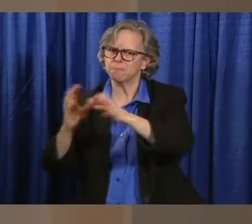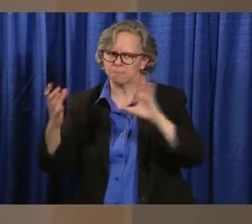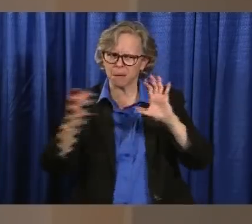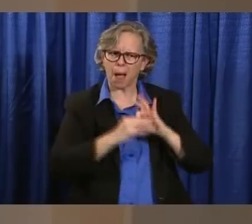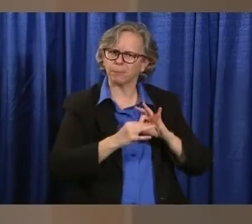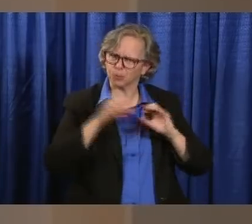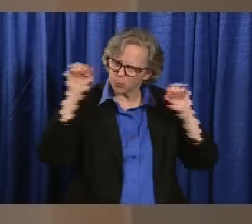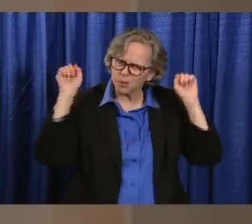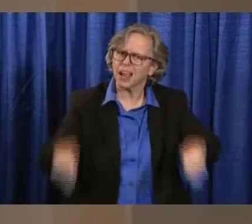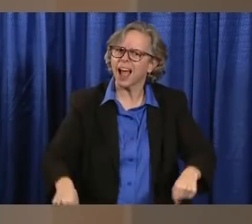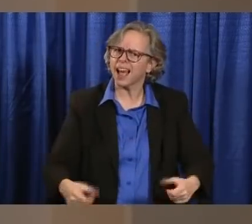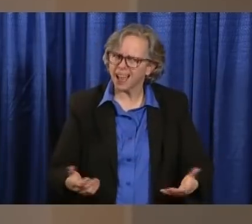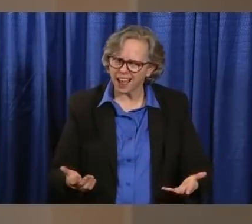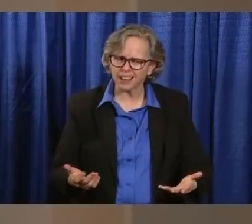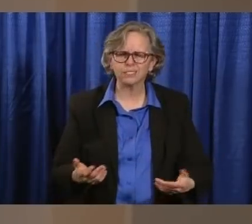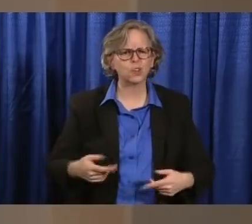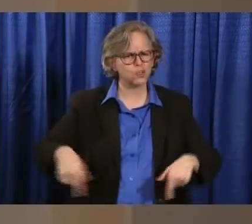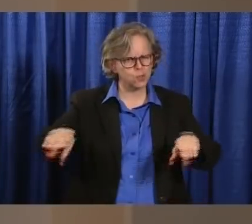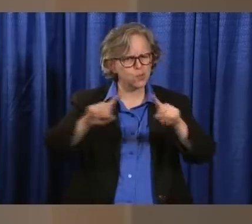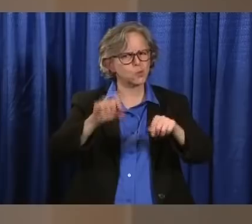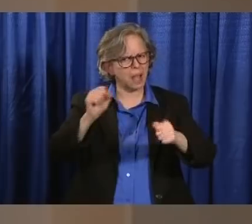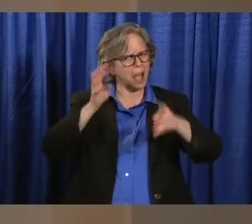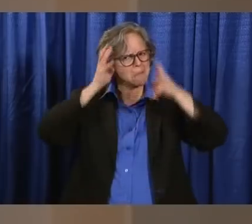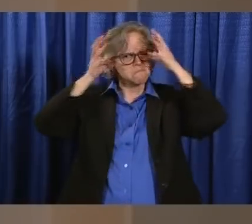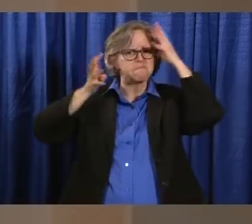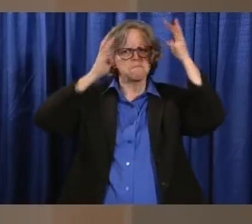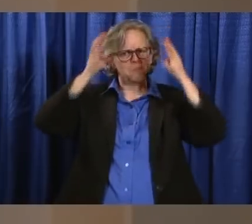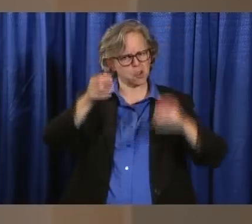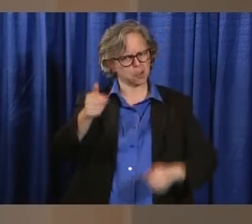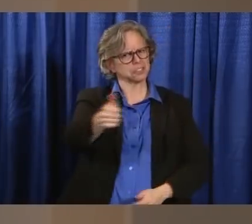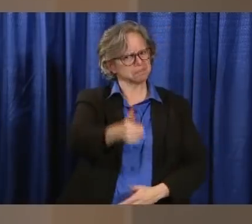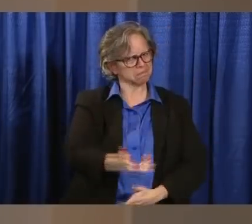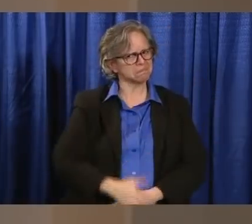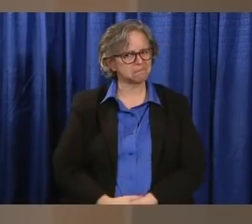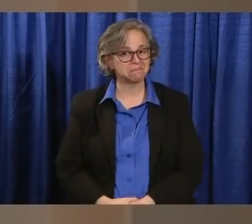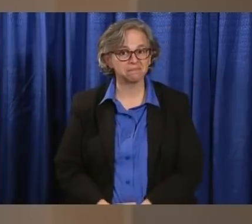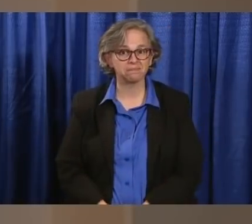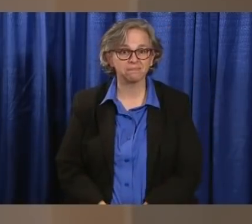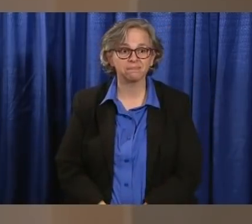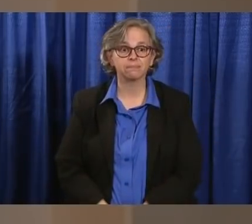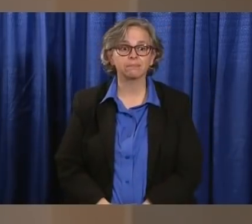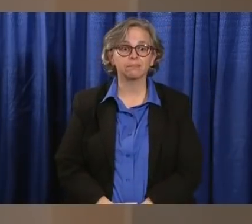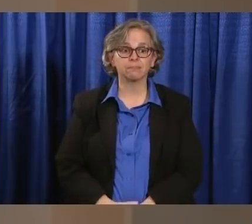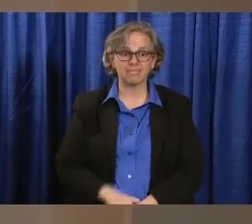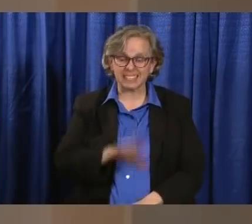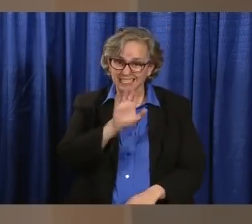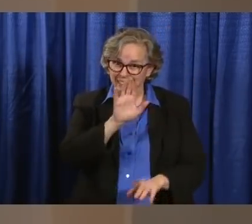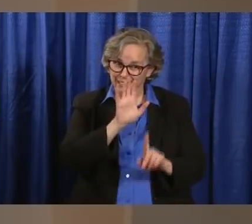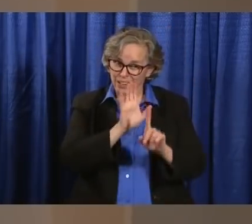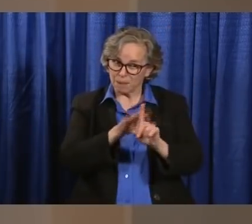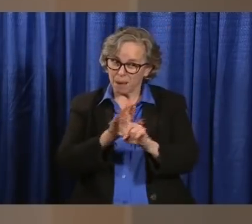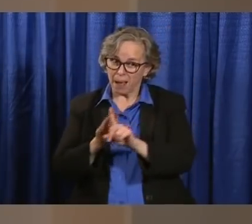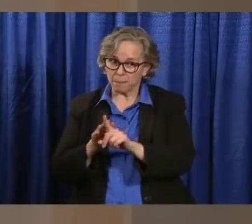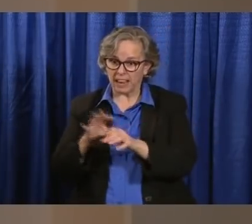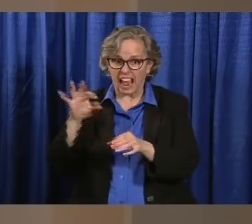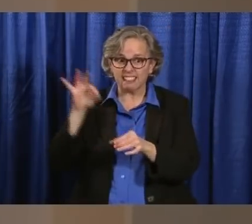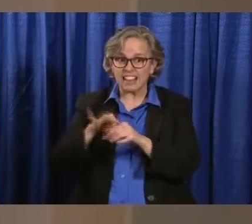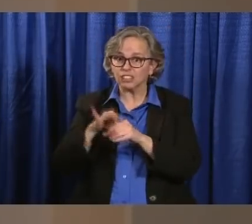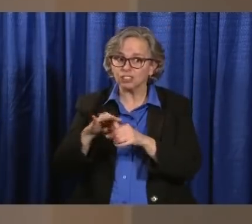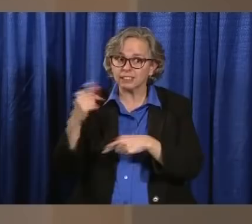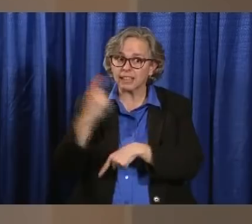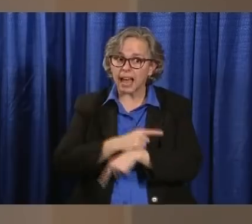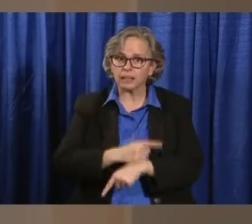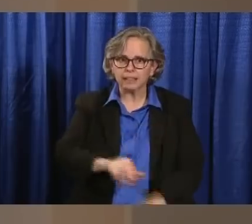encourage you to do that. Let me remind you that Election Day is set for April the